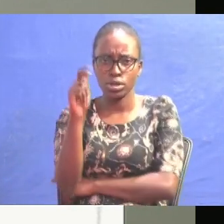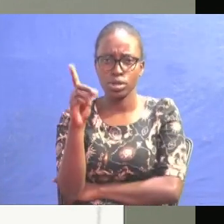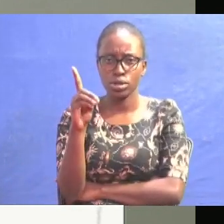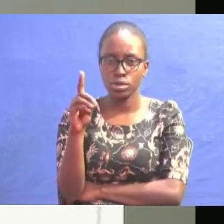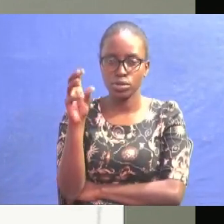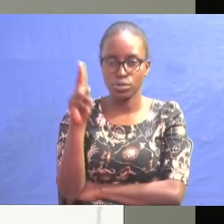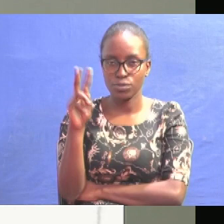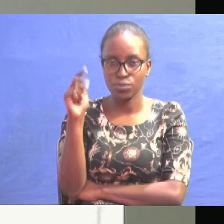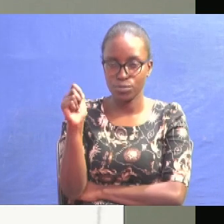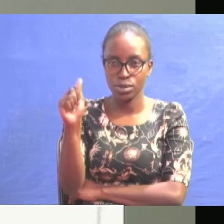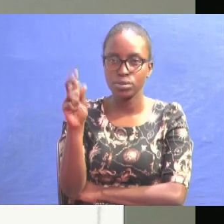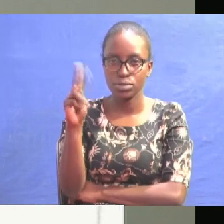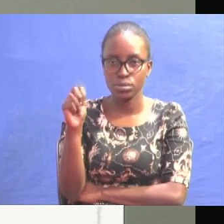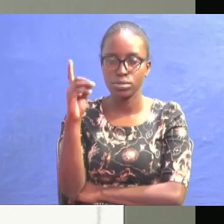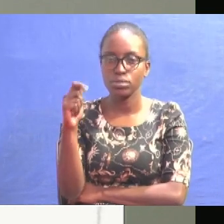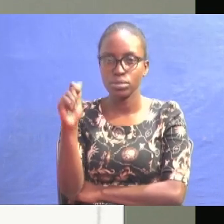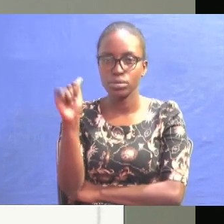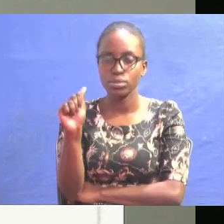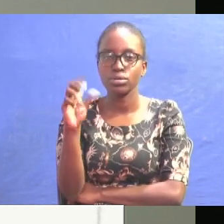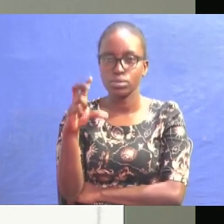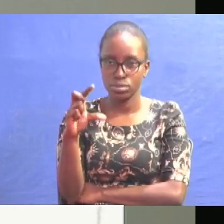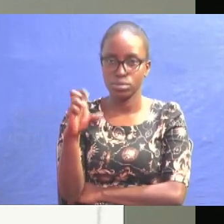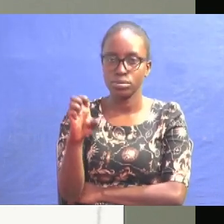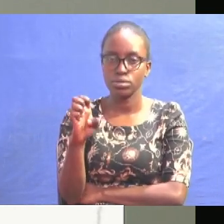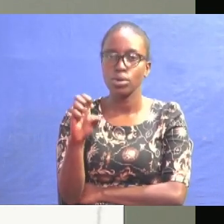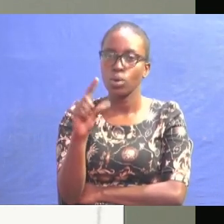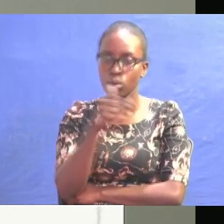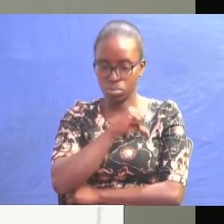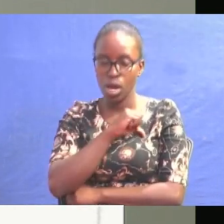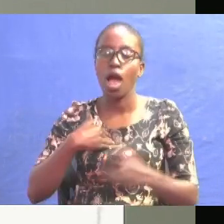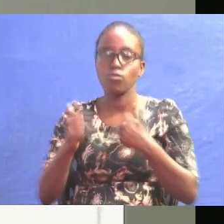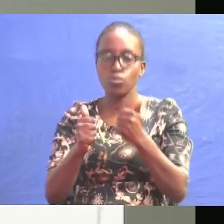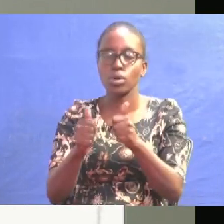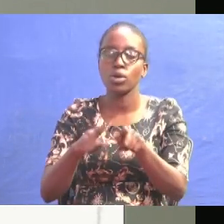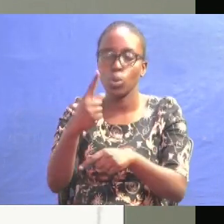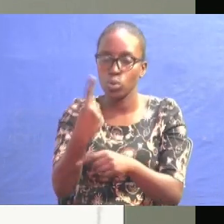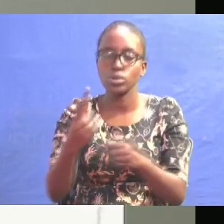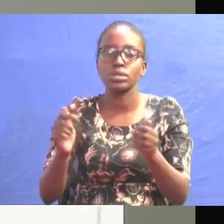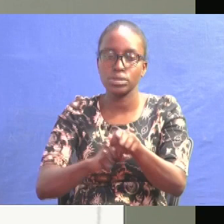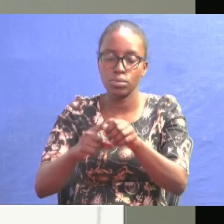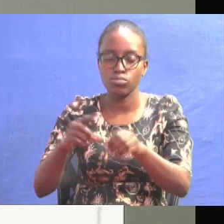the campaign process coming on board. You find everyone has to consider these young people, call them on